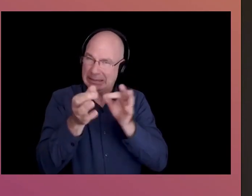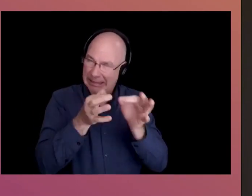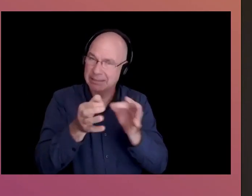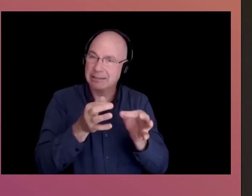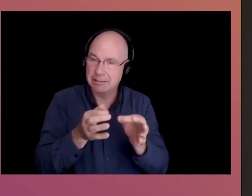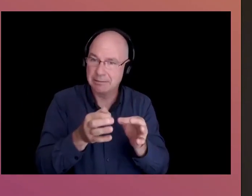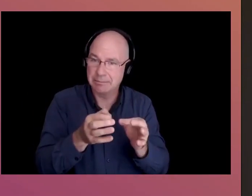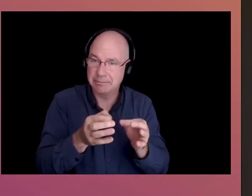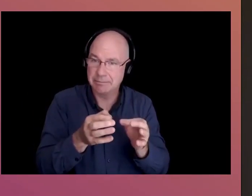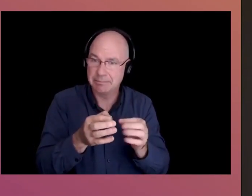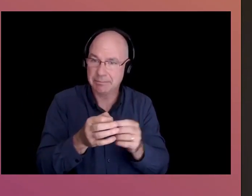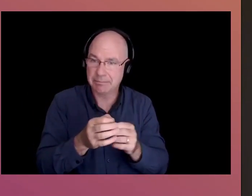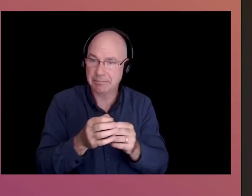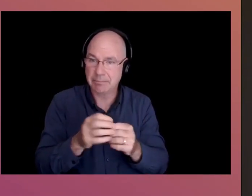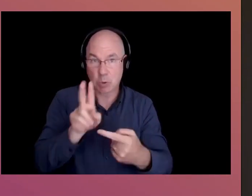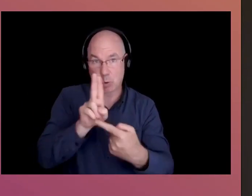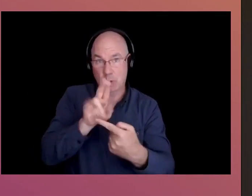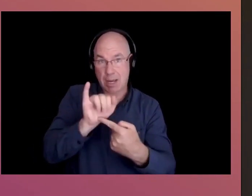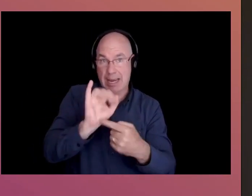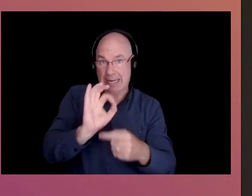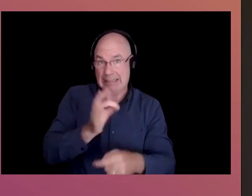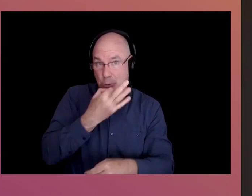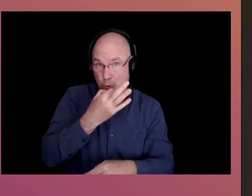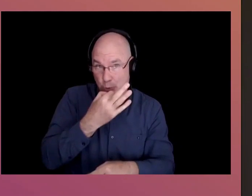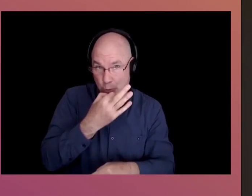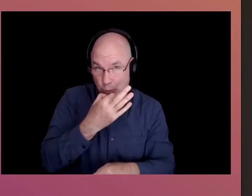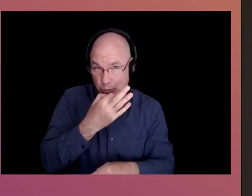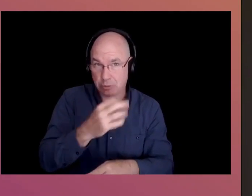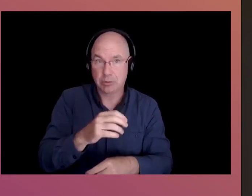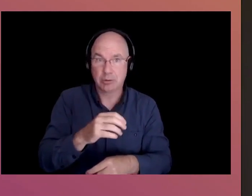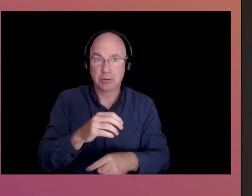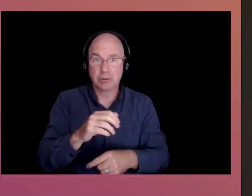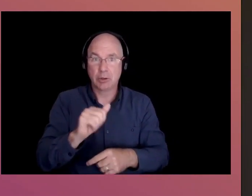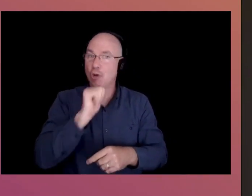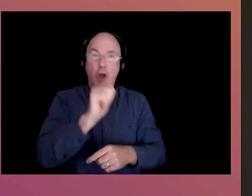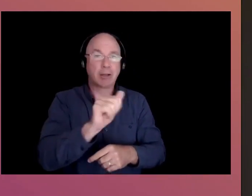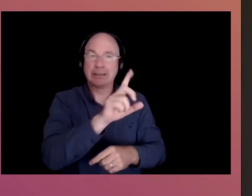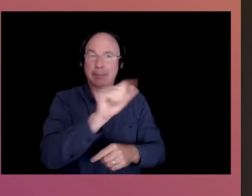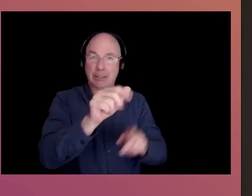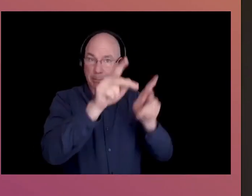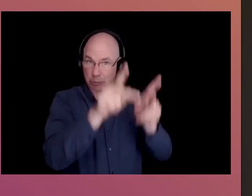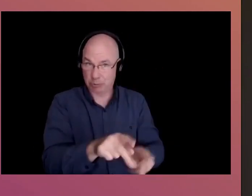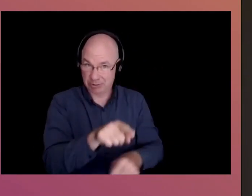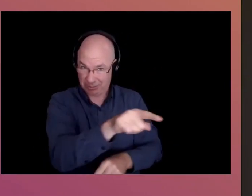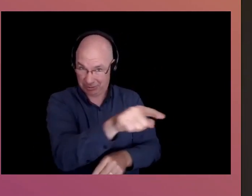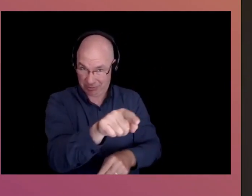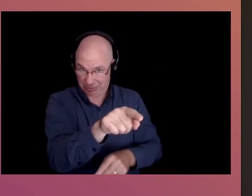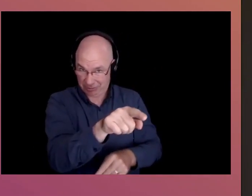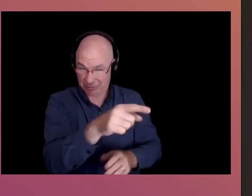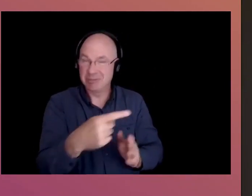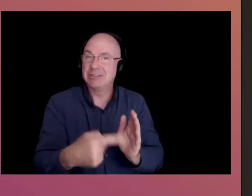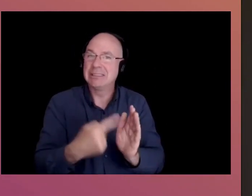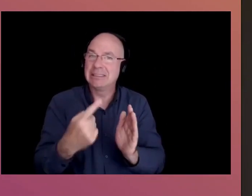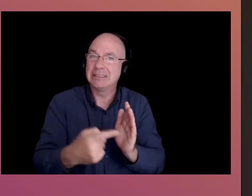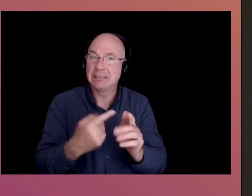As an UI expert and non-disability person, you sometimes come up with a cool